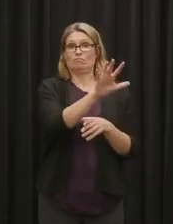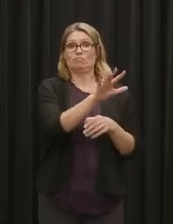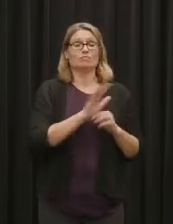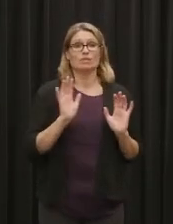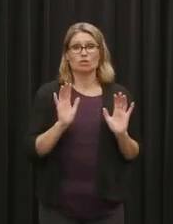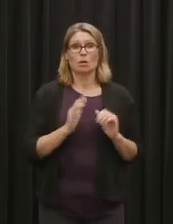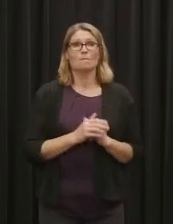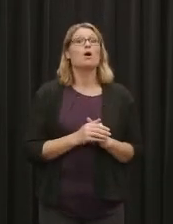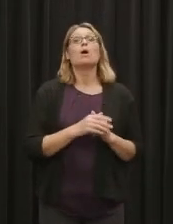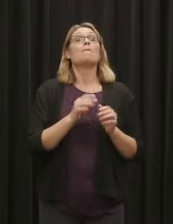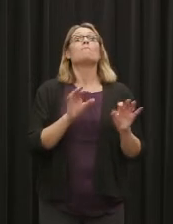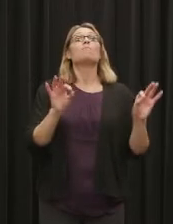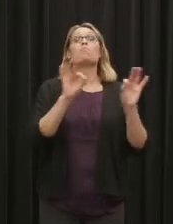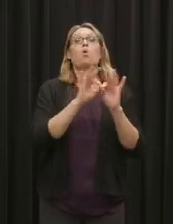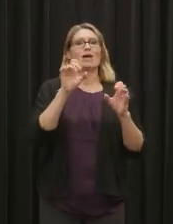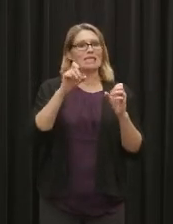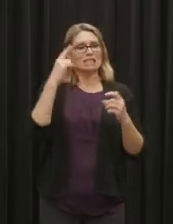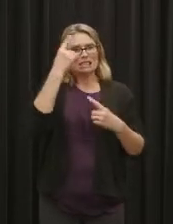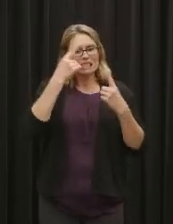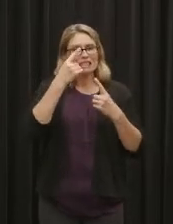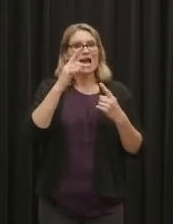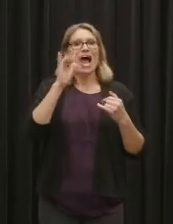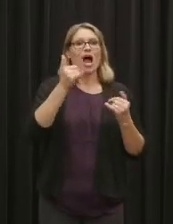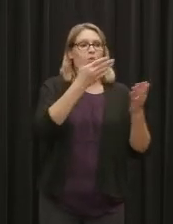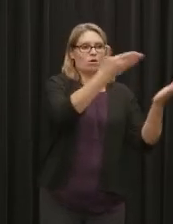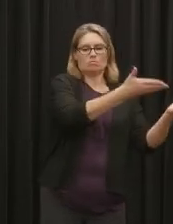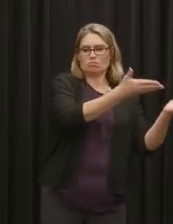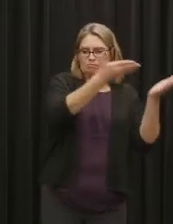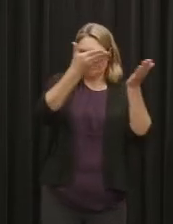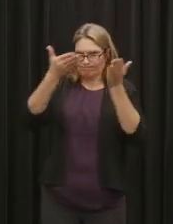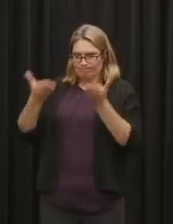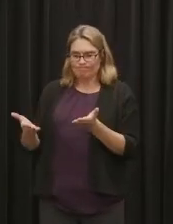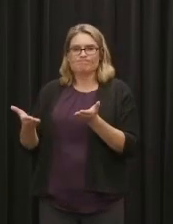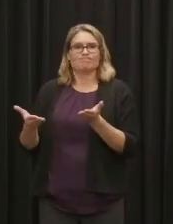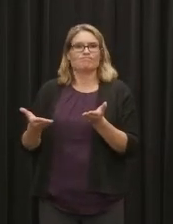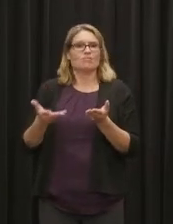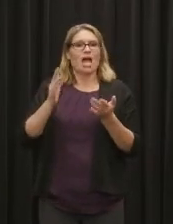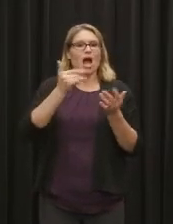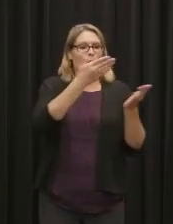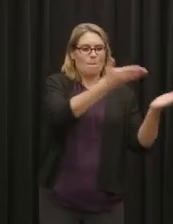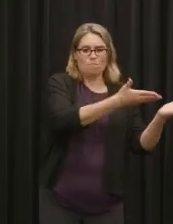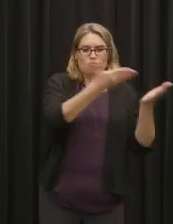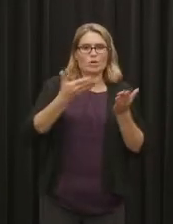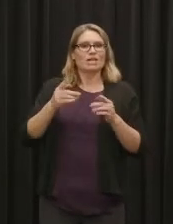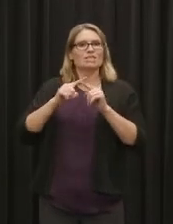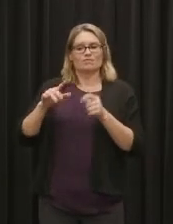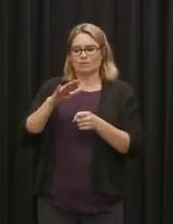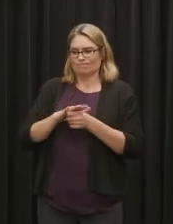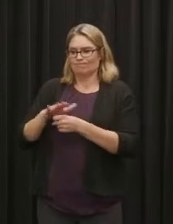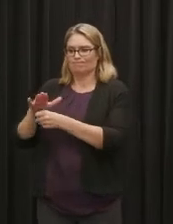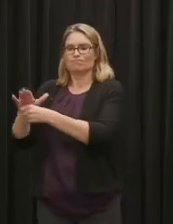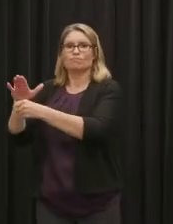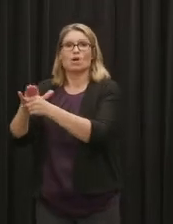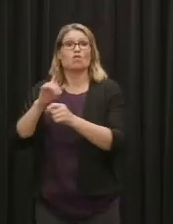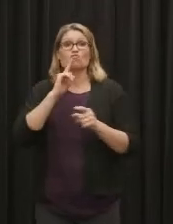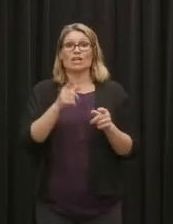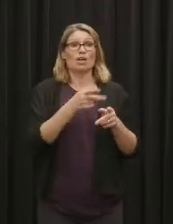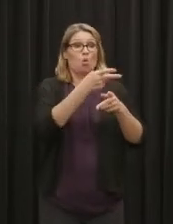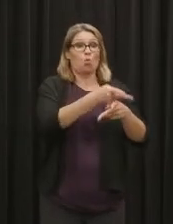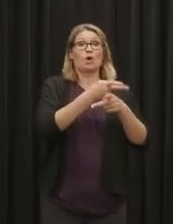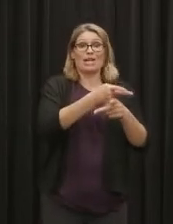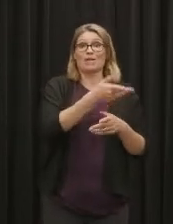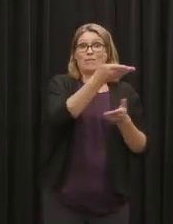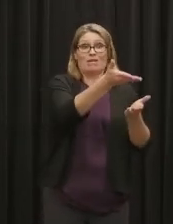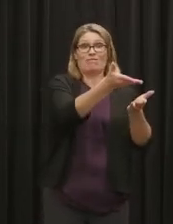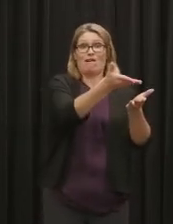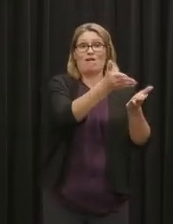about transporting forward from a facility that essentially is for storage. So